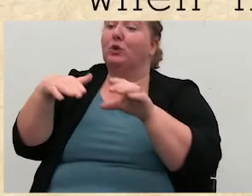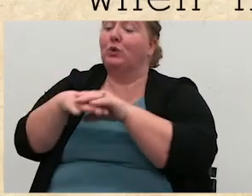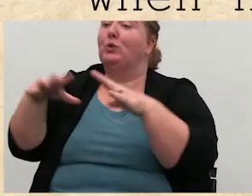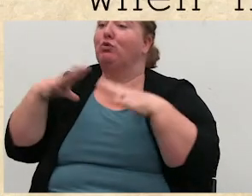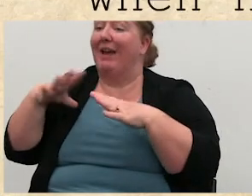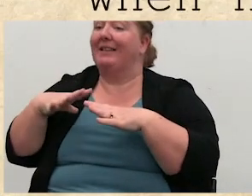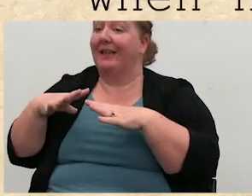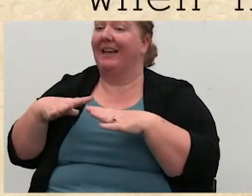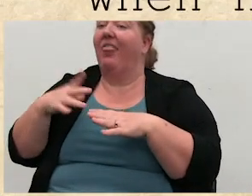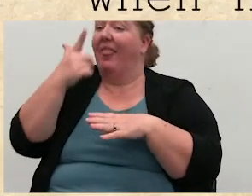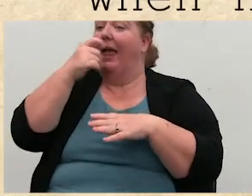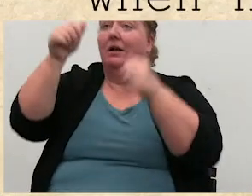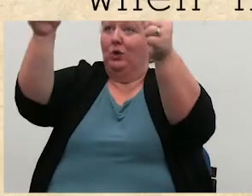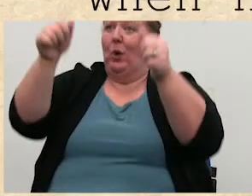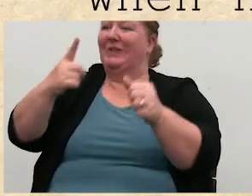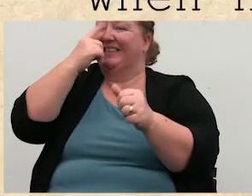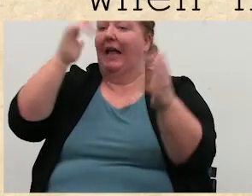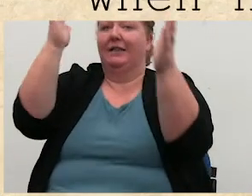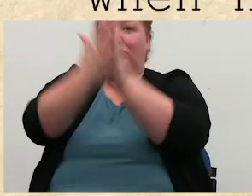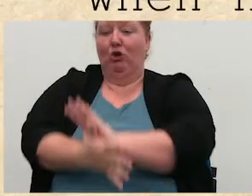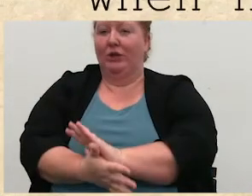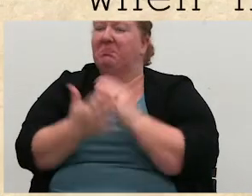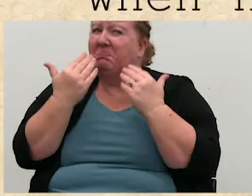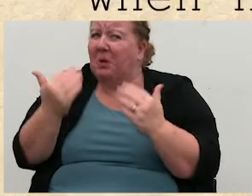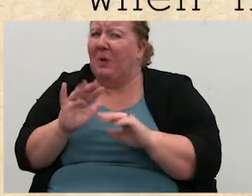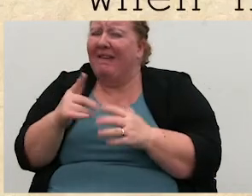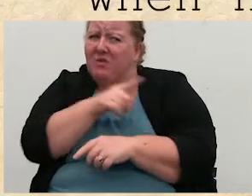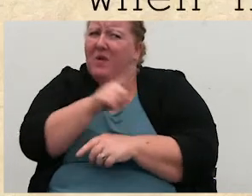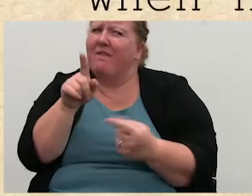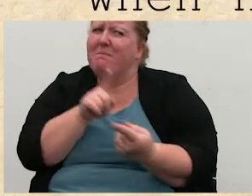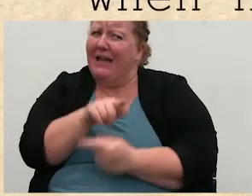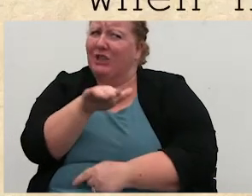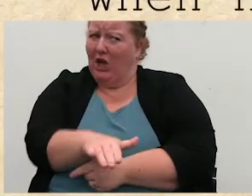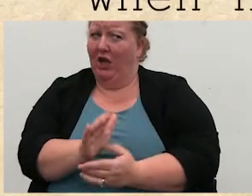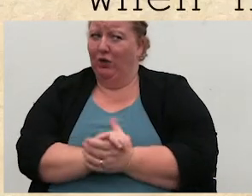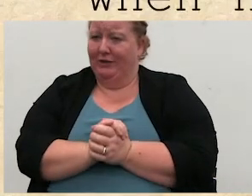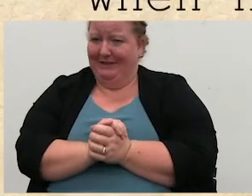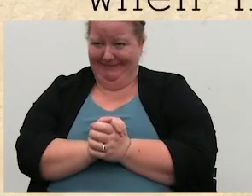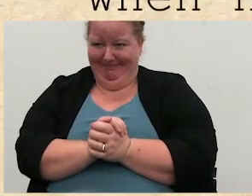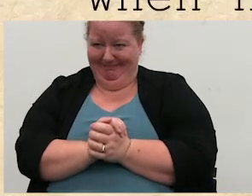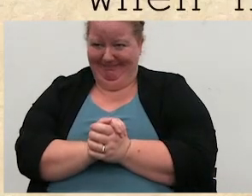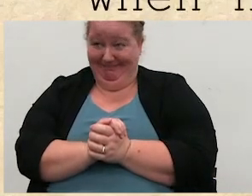with him. Now, I don't know if anybody in this room has ever met a child.